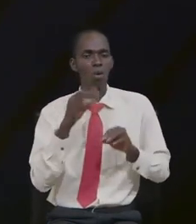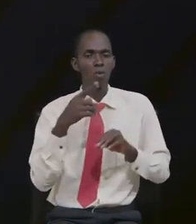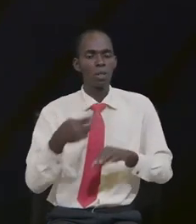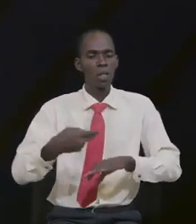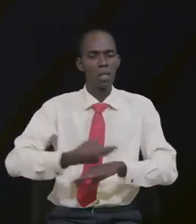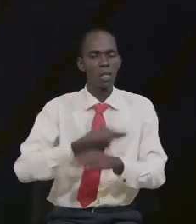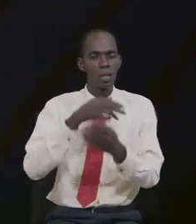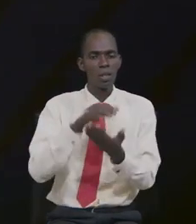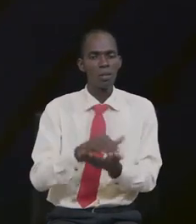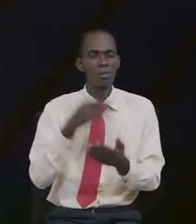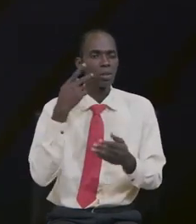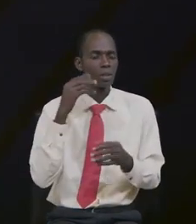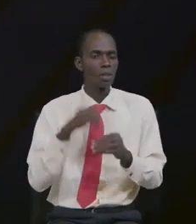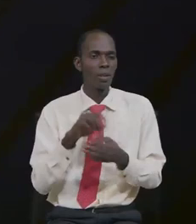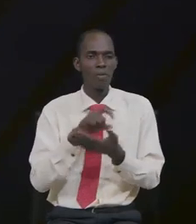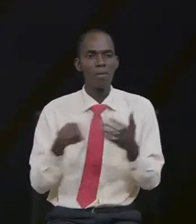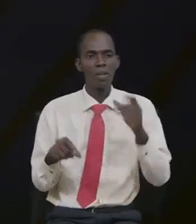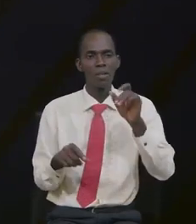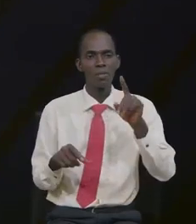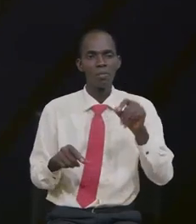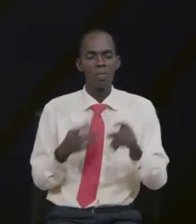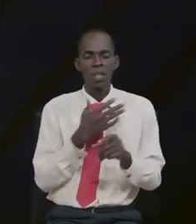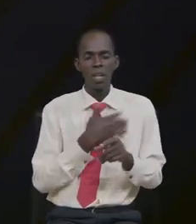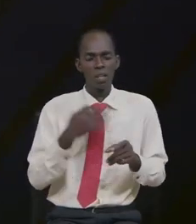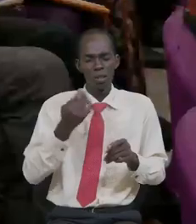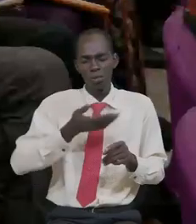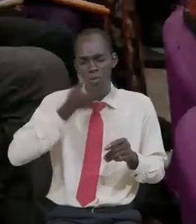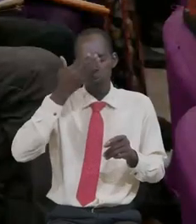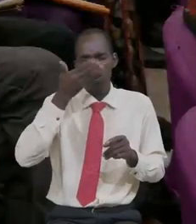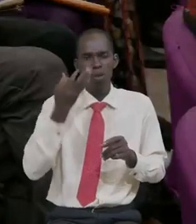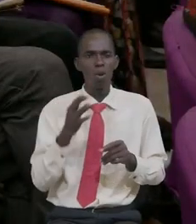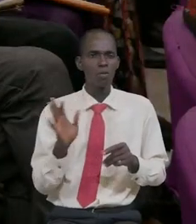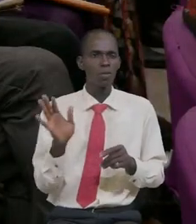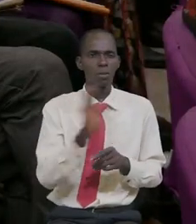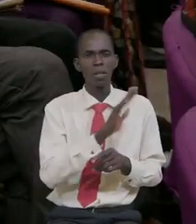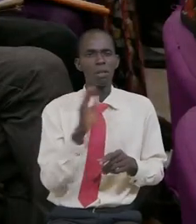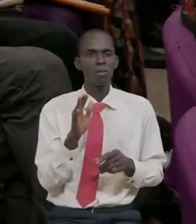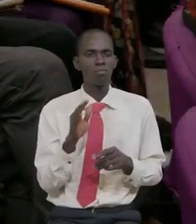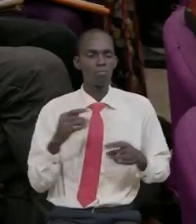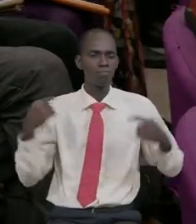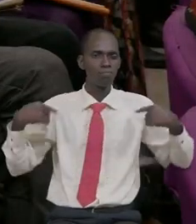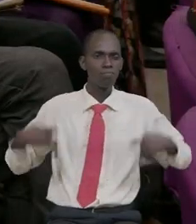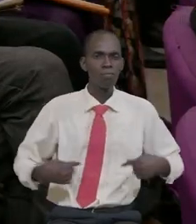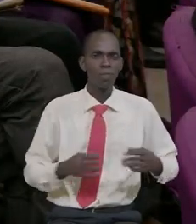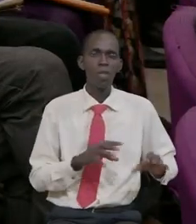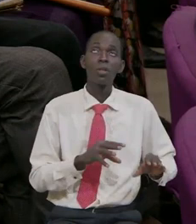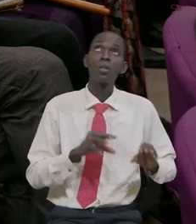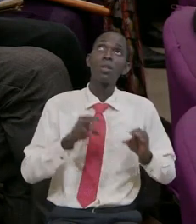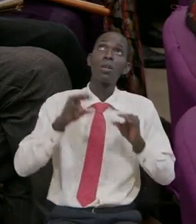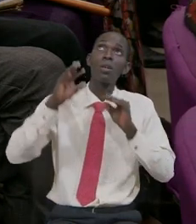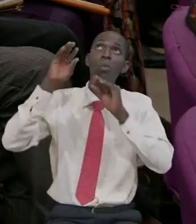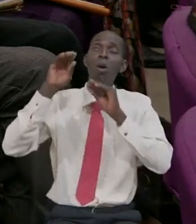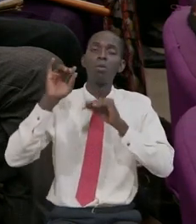verse 11, it says, and the smoke of their torment ascendeth up forever and ever,